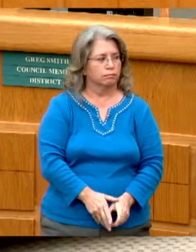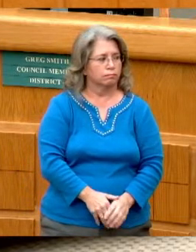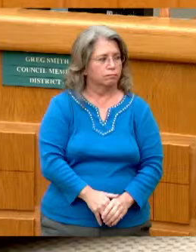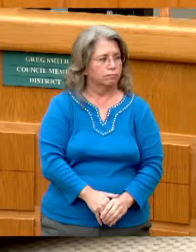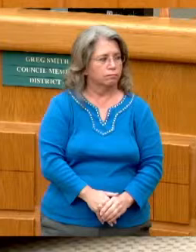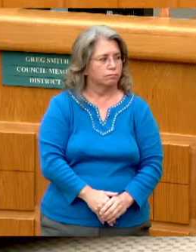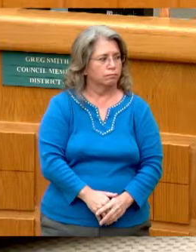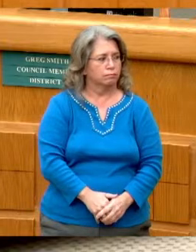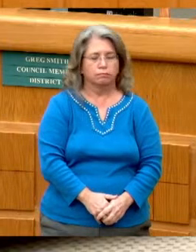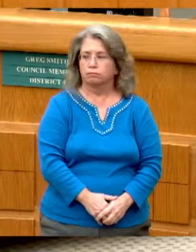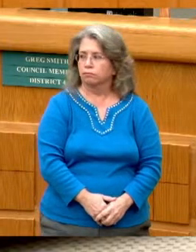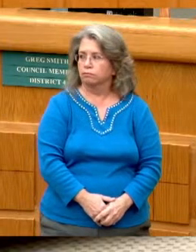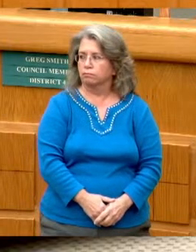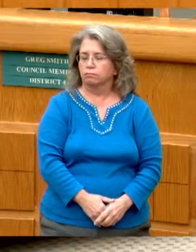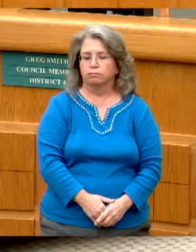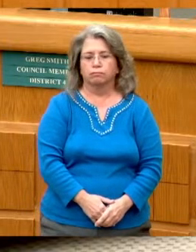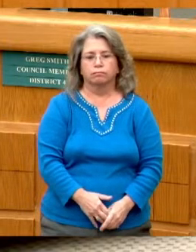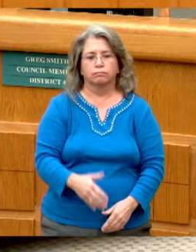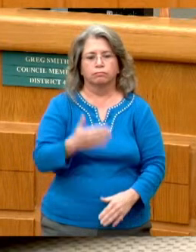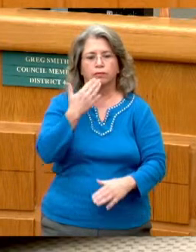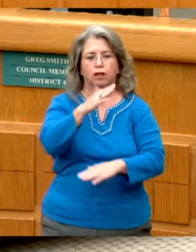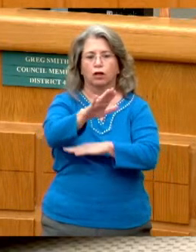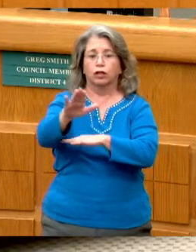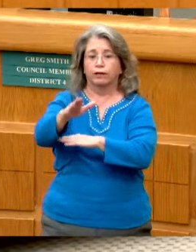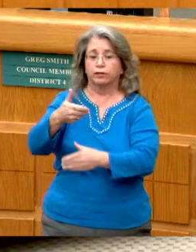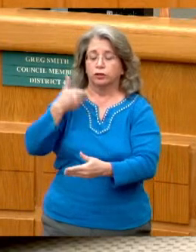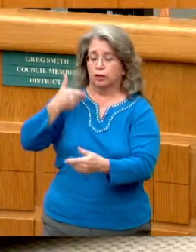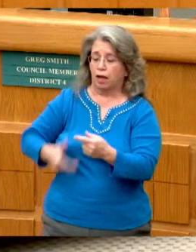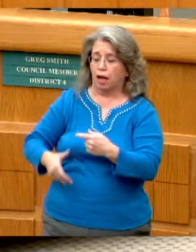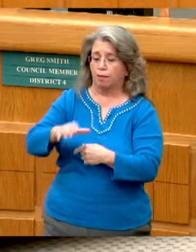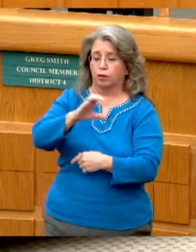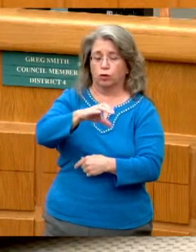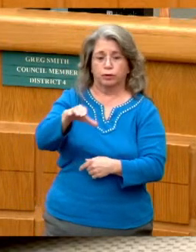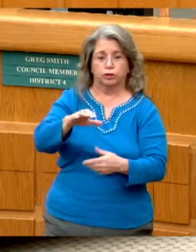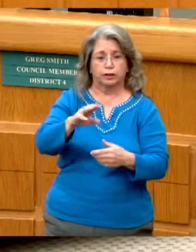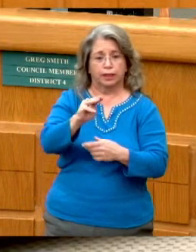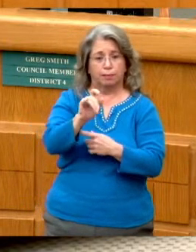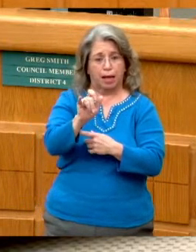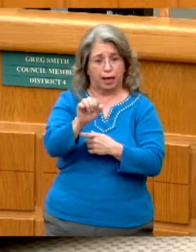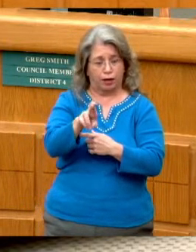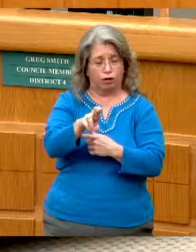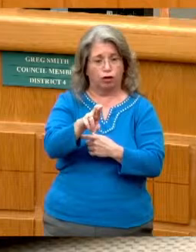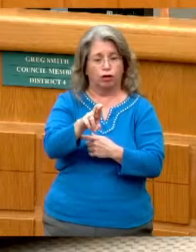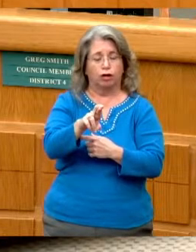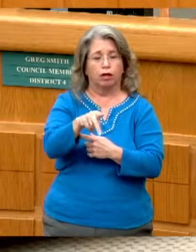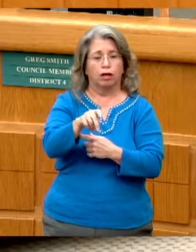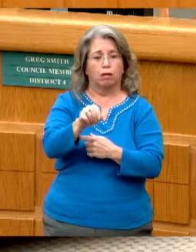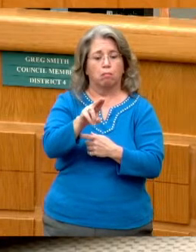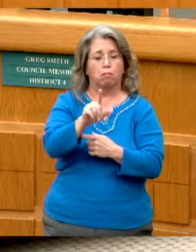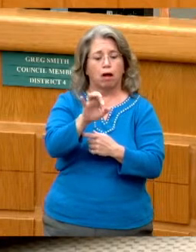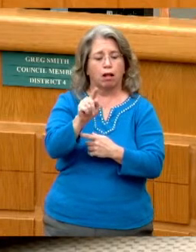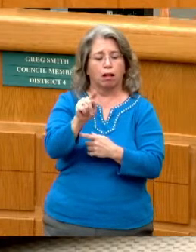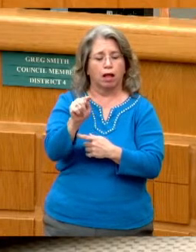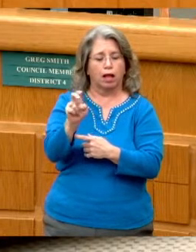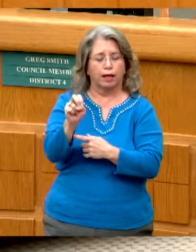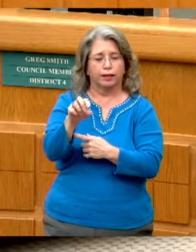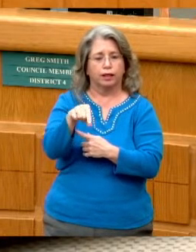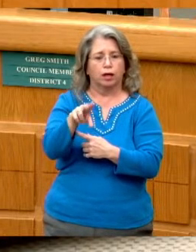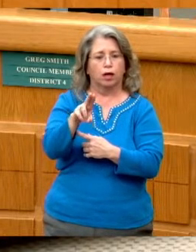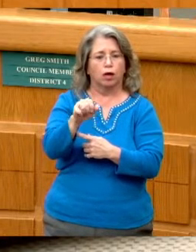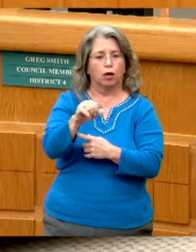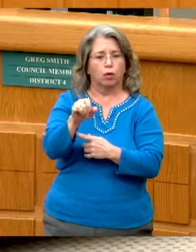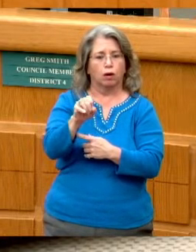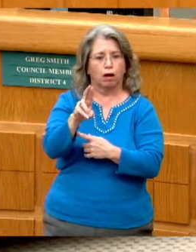Good afternoon, everyone. I'm Corpus Christi Mayor Paulette Guajardo. Today's earlier than expected